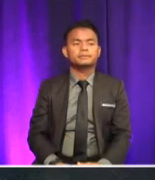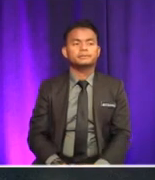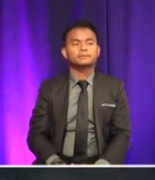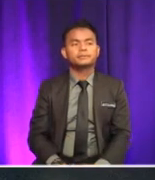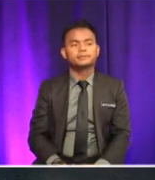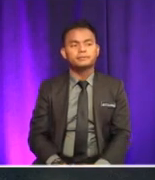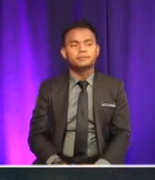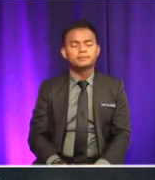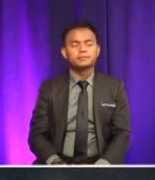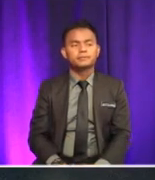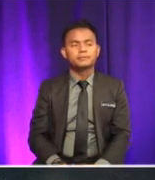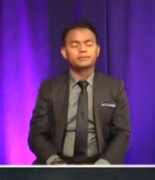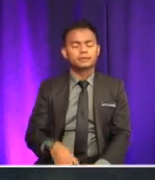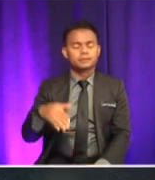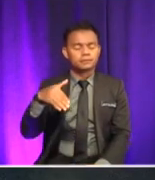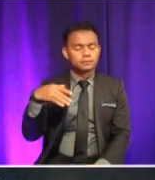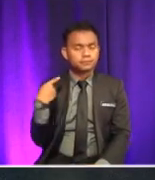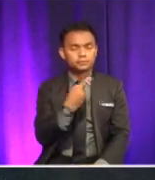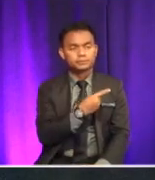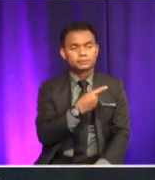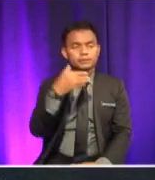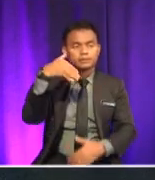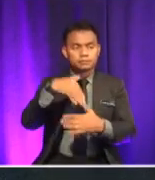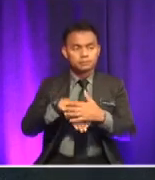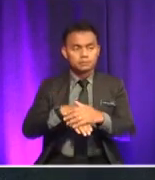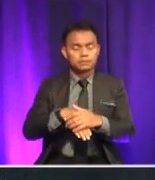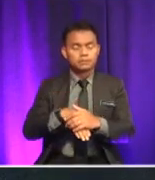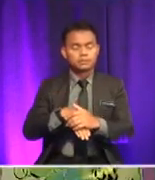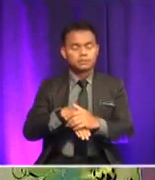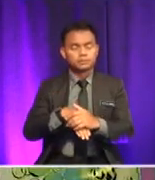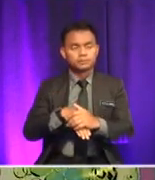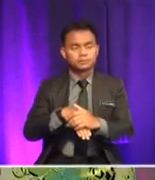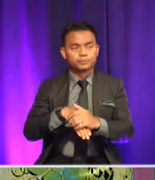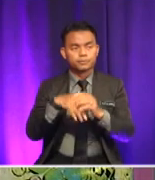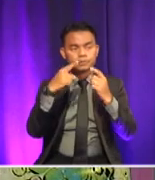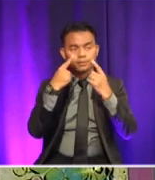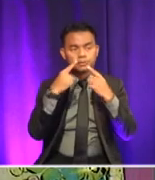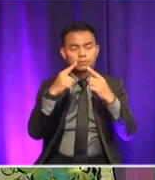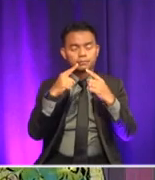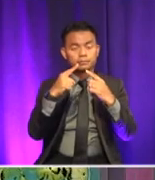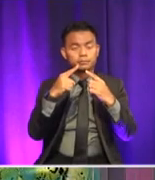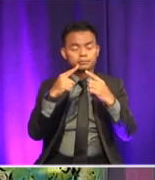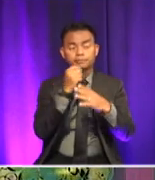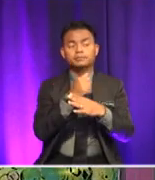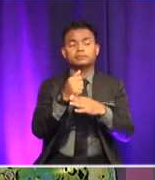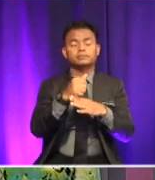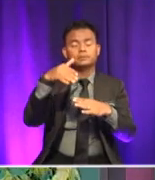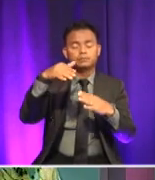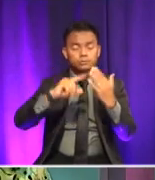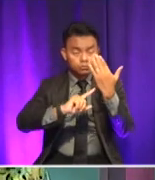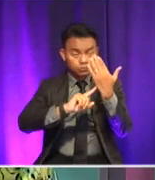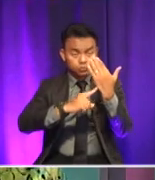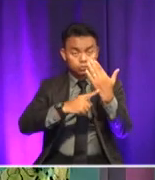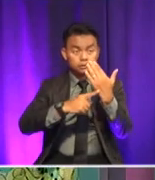All right, so before we go into answering, before you start to write, make sure